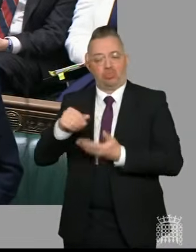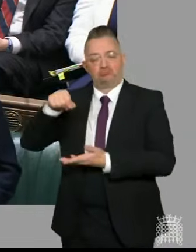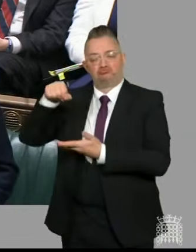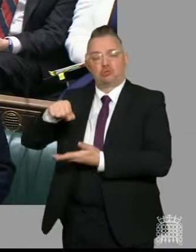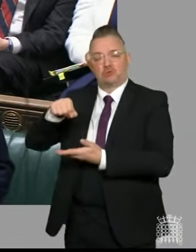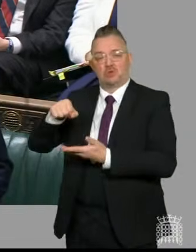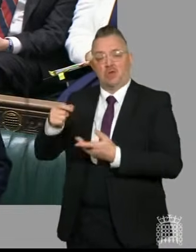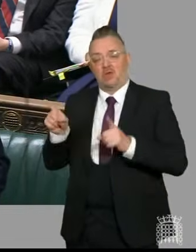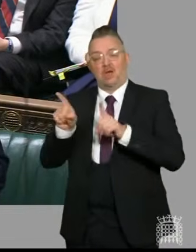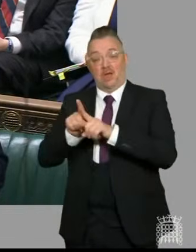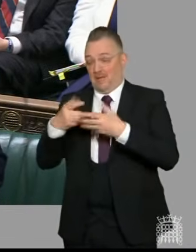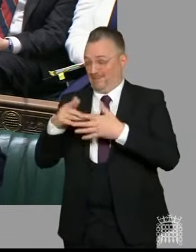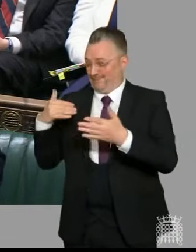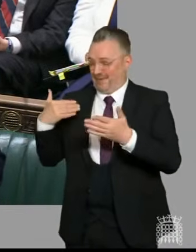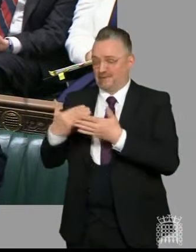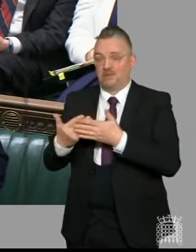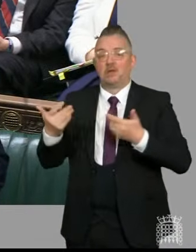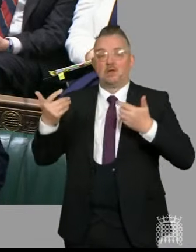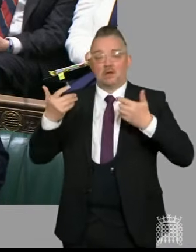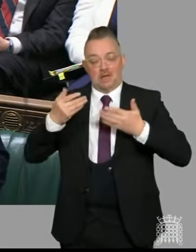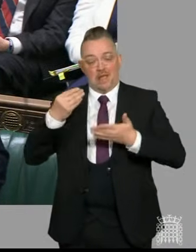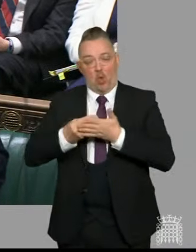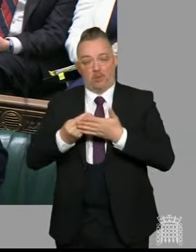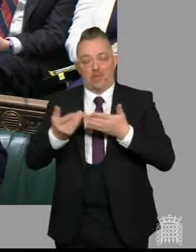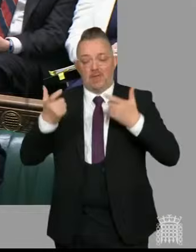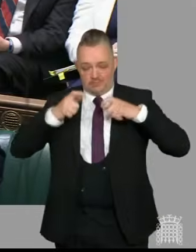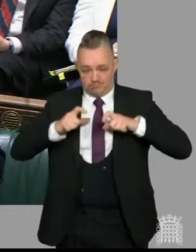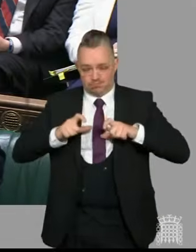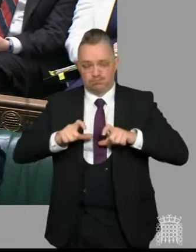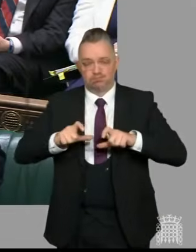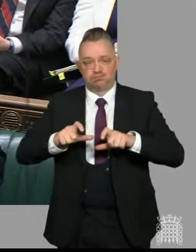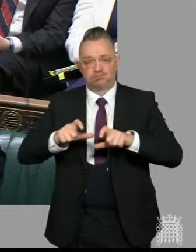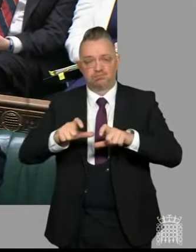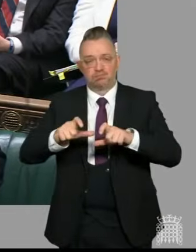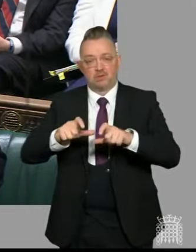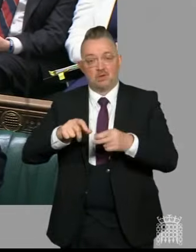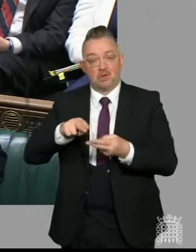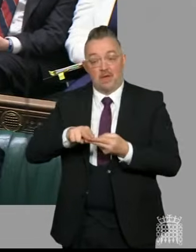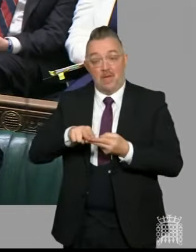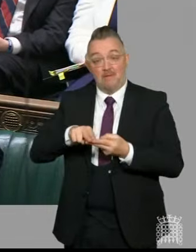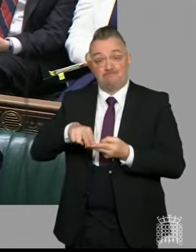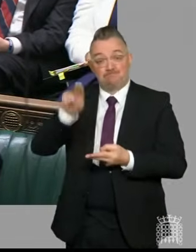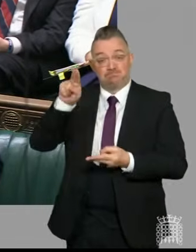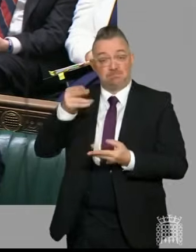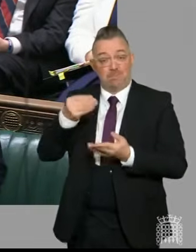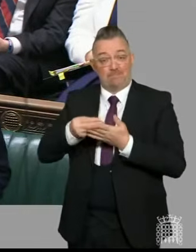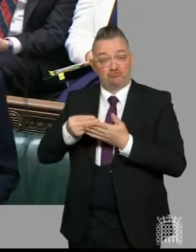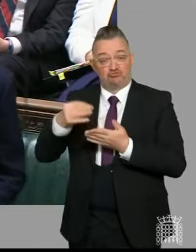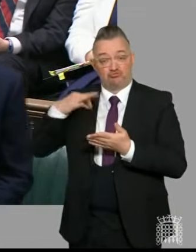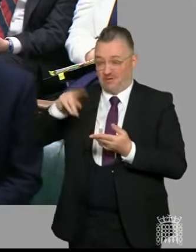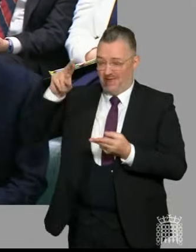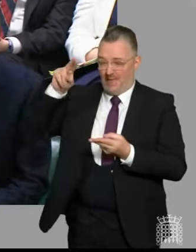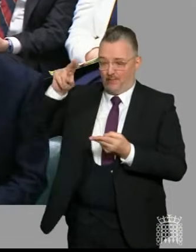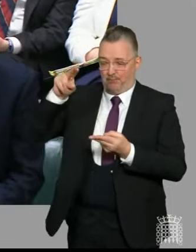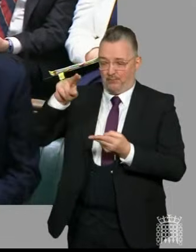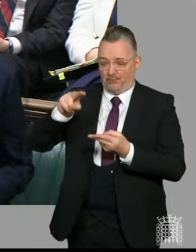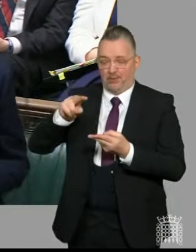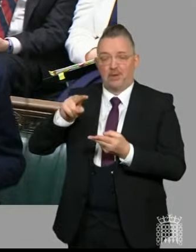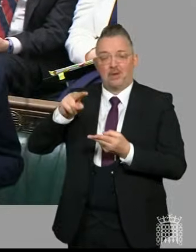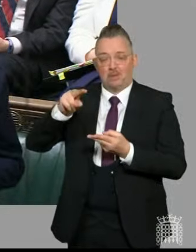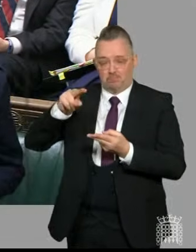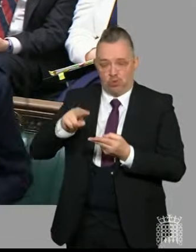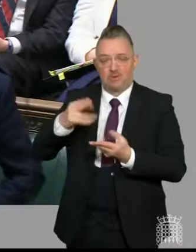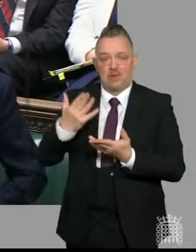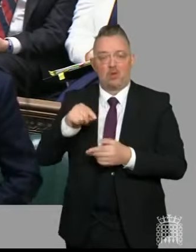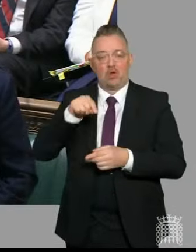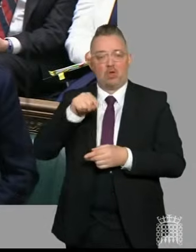economy, inflation halved and more down to 3%. And as a result of that, in